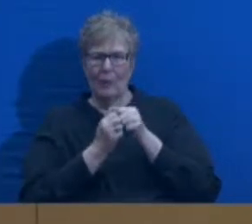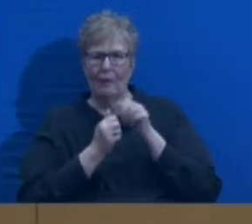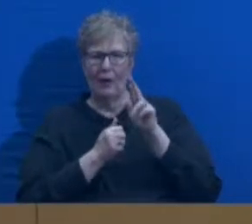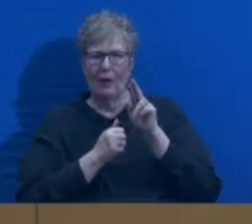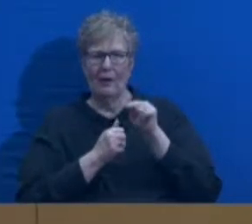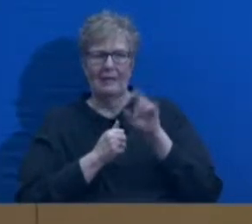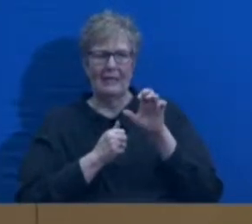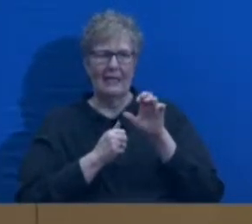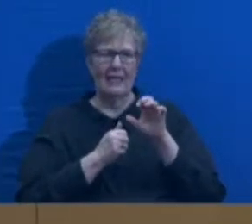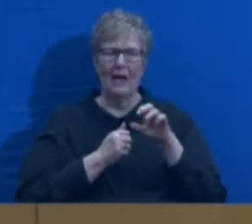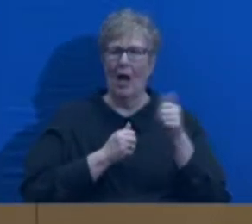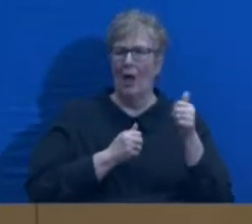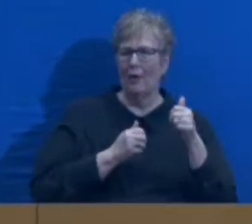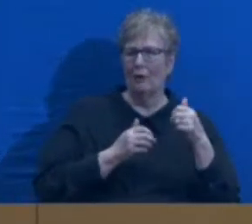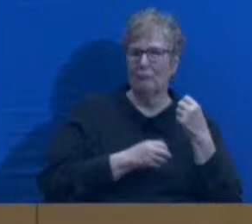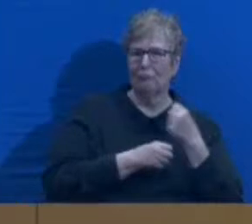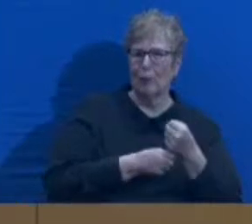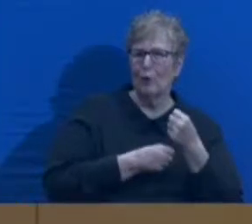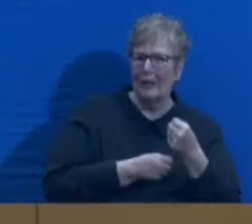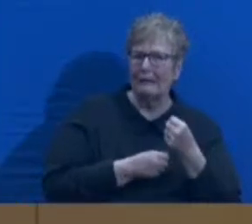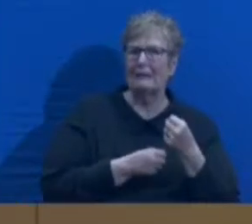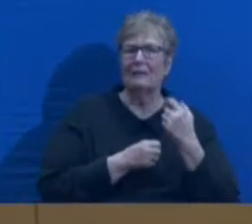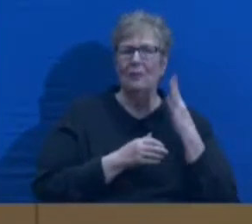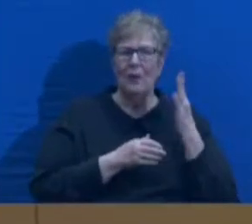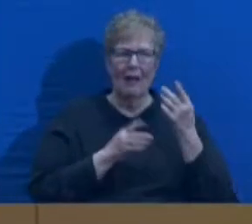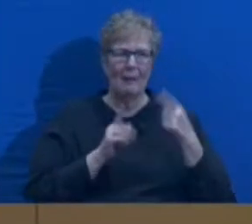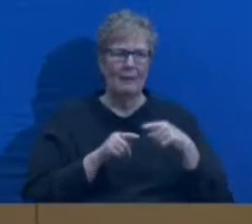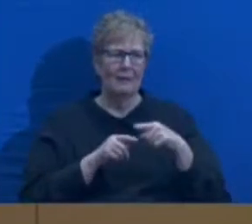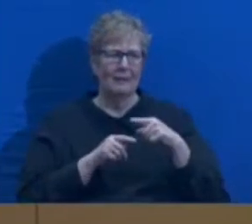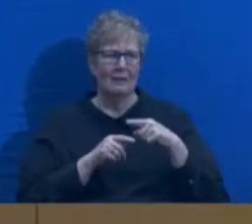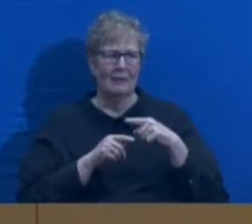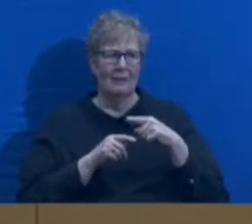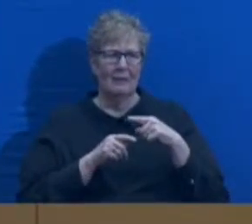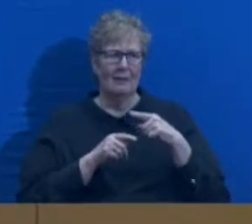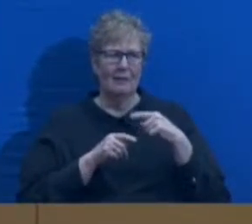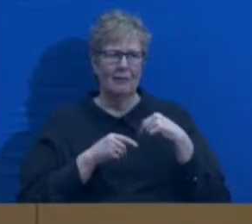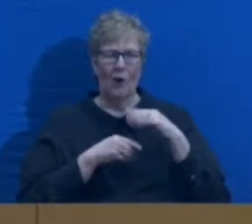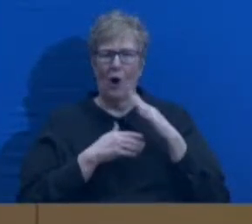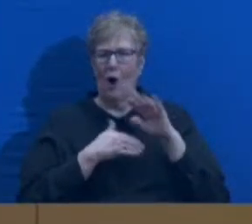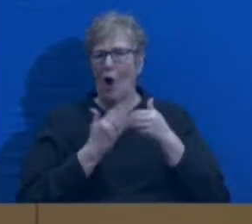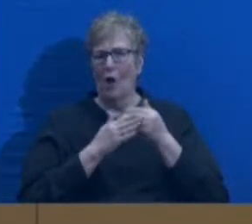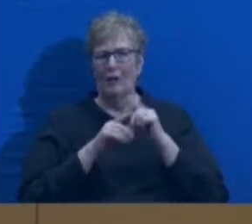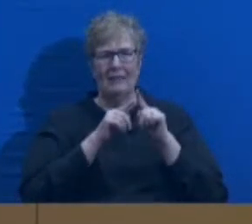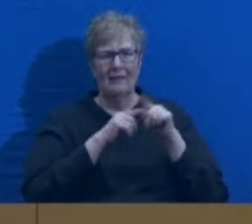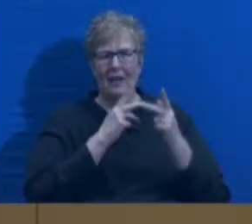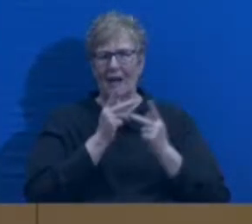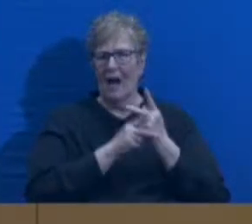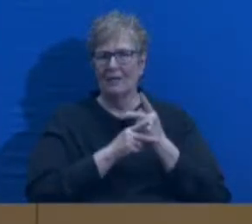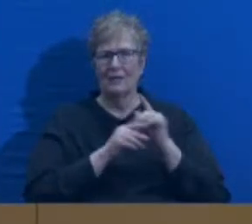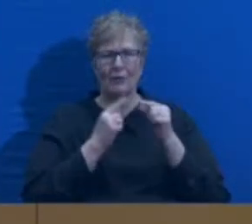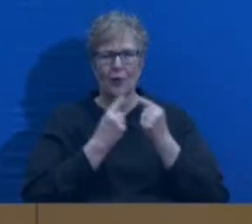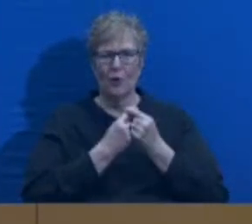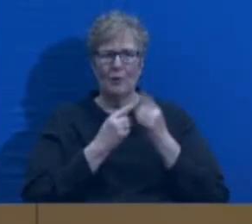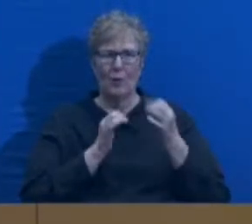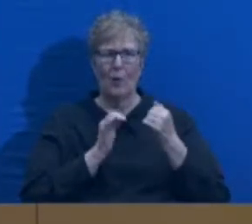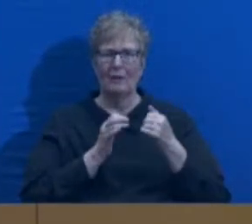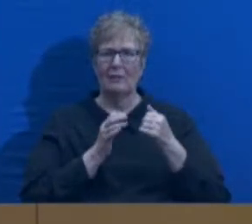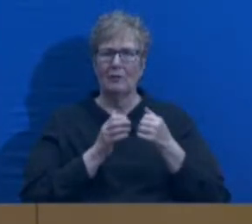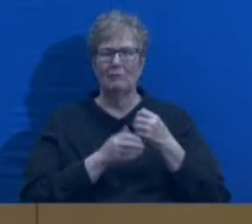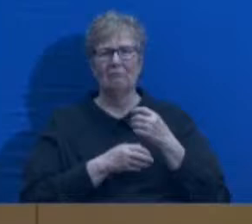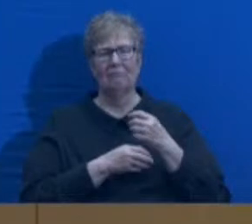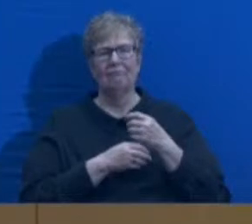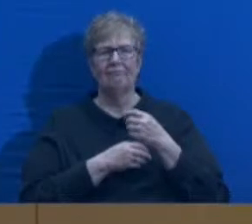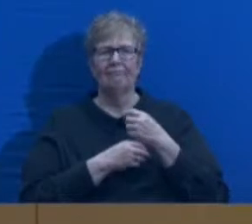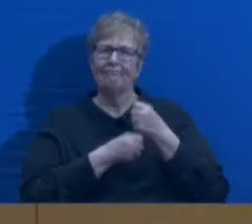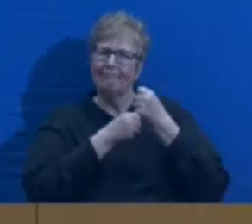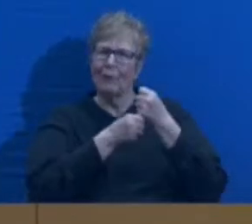but others of them are our normal protest activity that we have for all types of groups who want to exercise their freedom of speech.